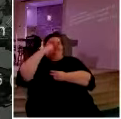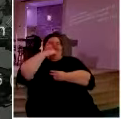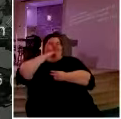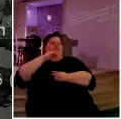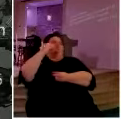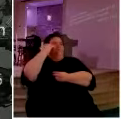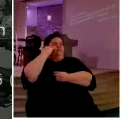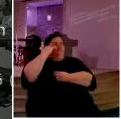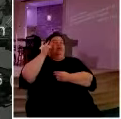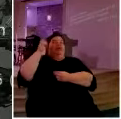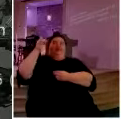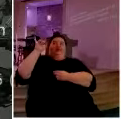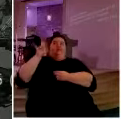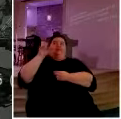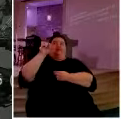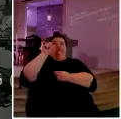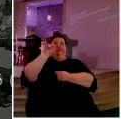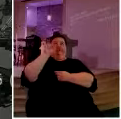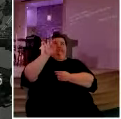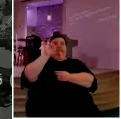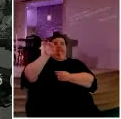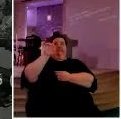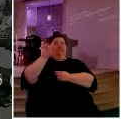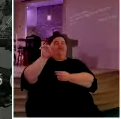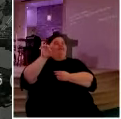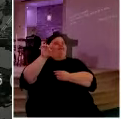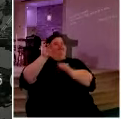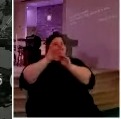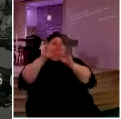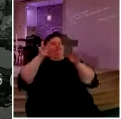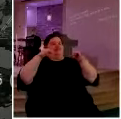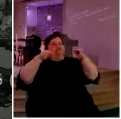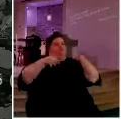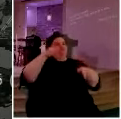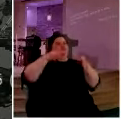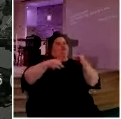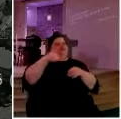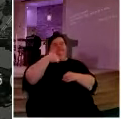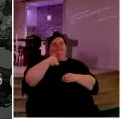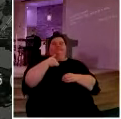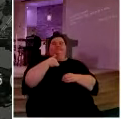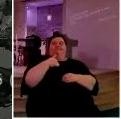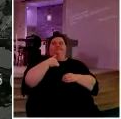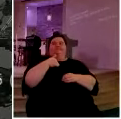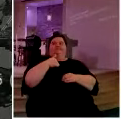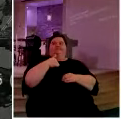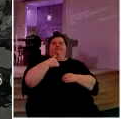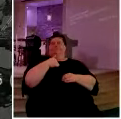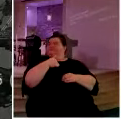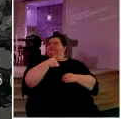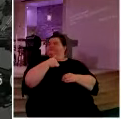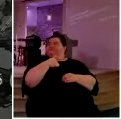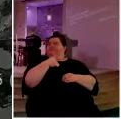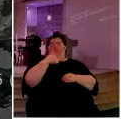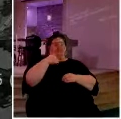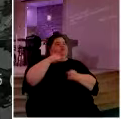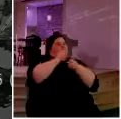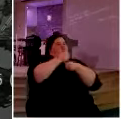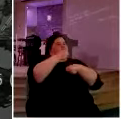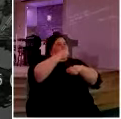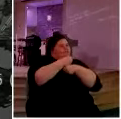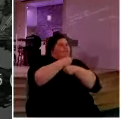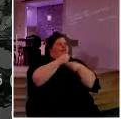when thou speakest, and be clear when thou judgest. Behold, I was shapen in iniquity,